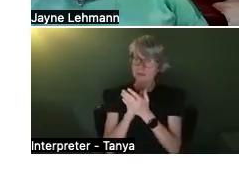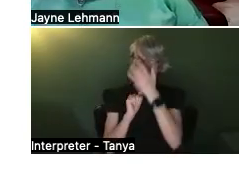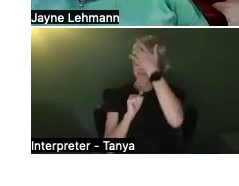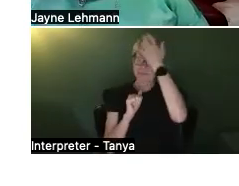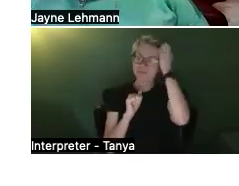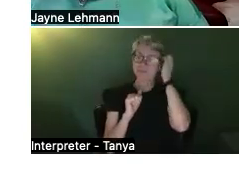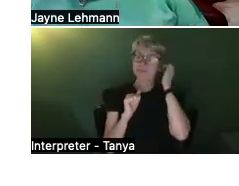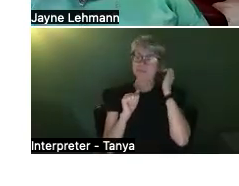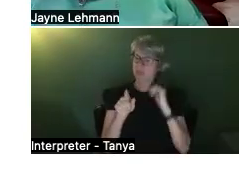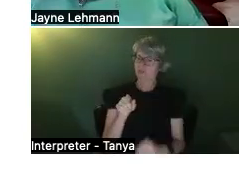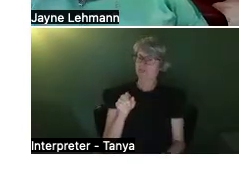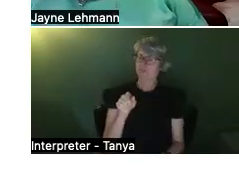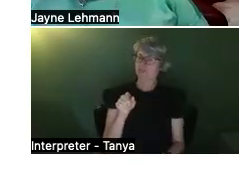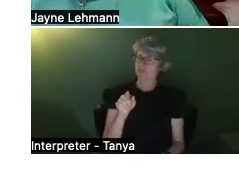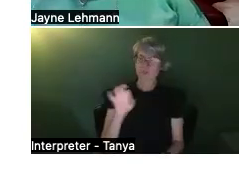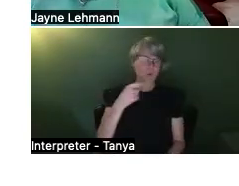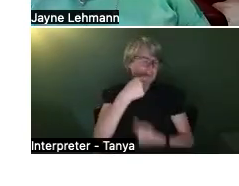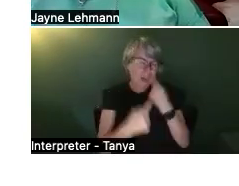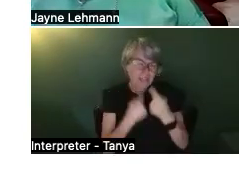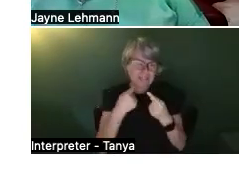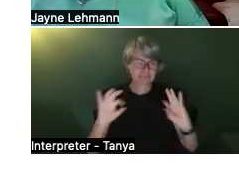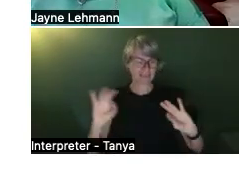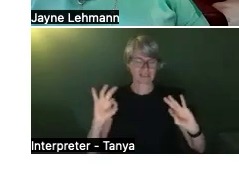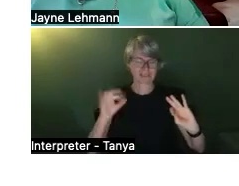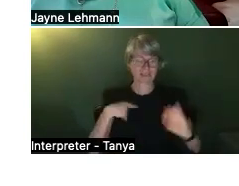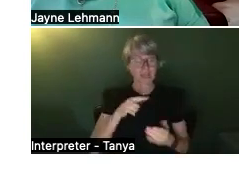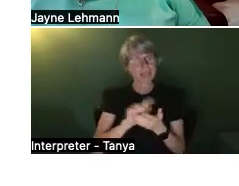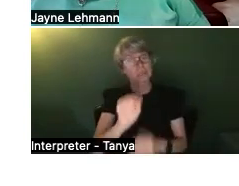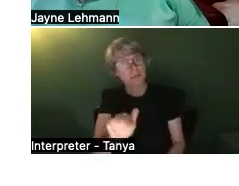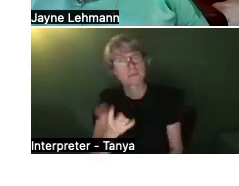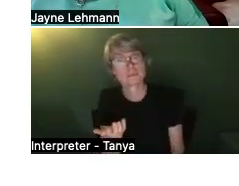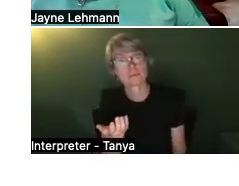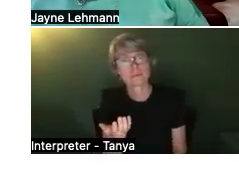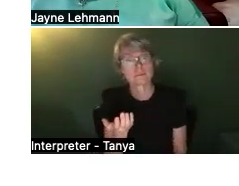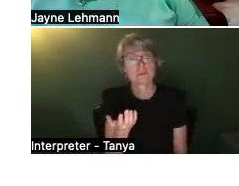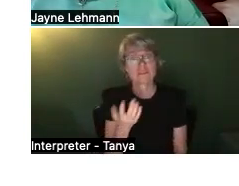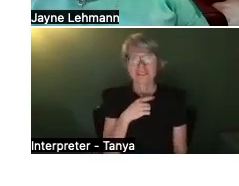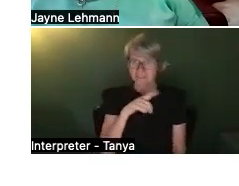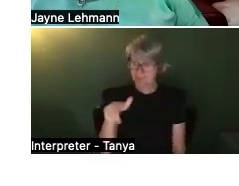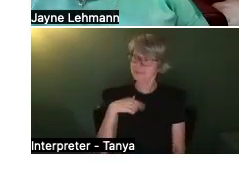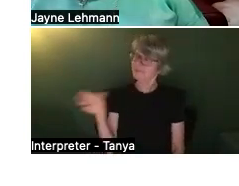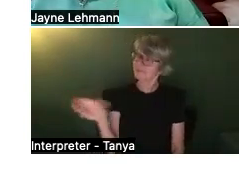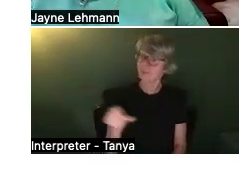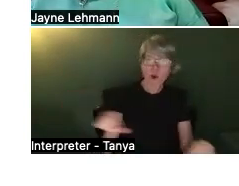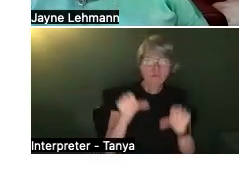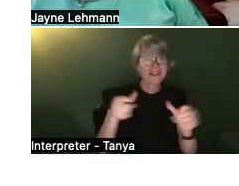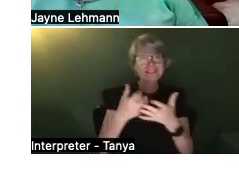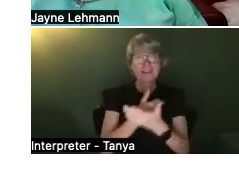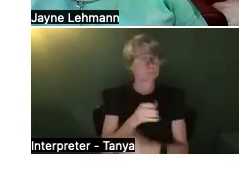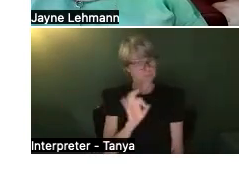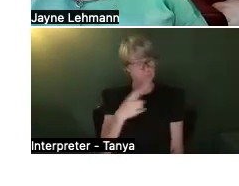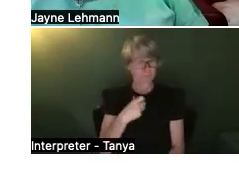that was interesting later on. So there were lots of things we had to fight for in order to keep Sarah safe